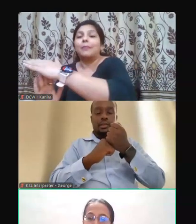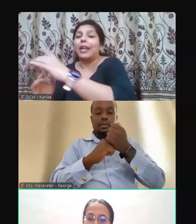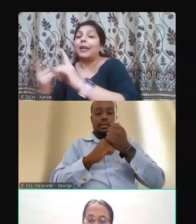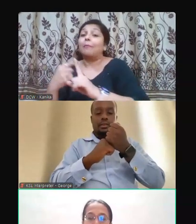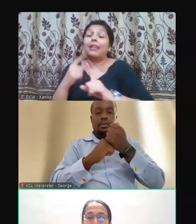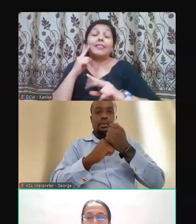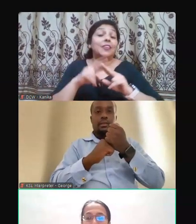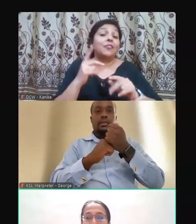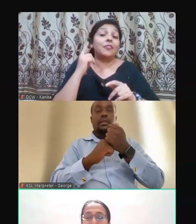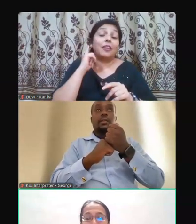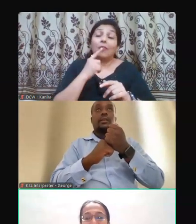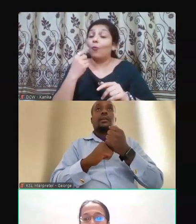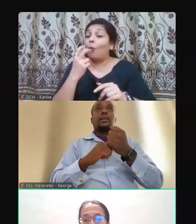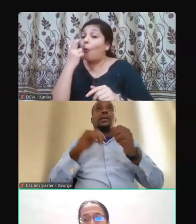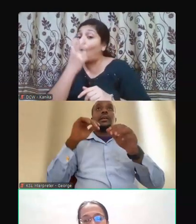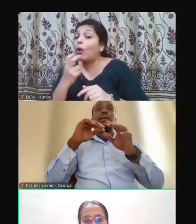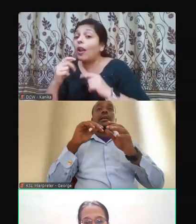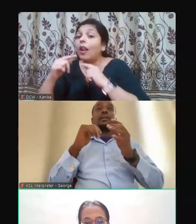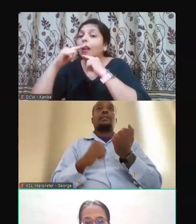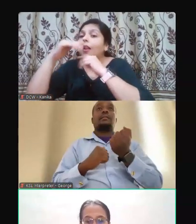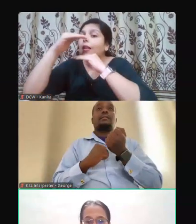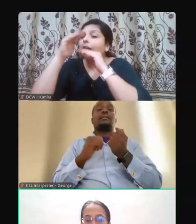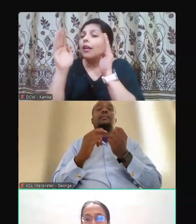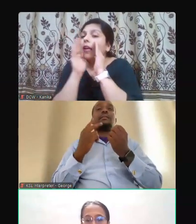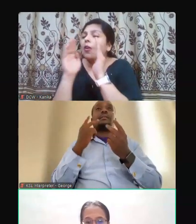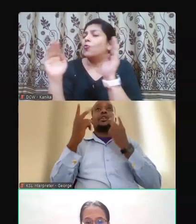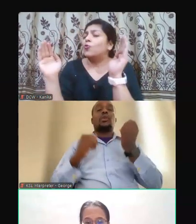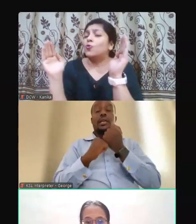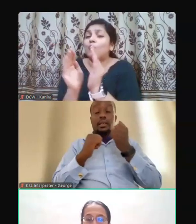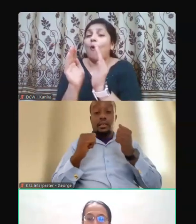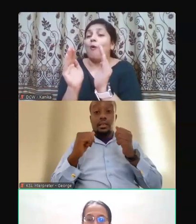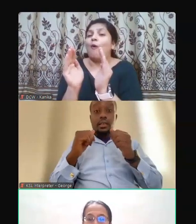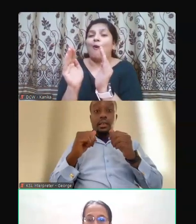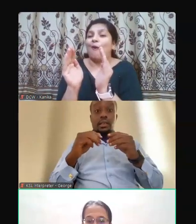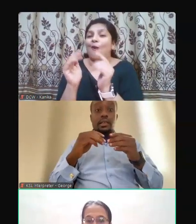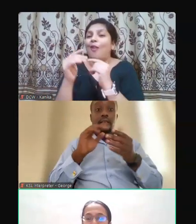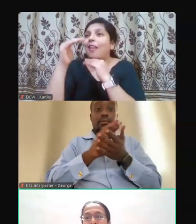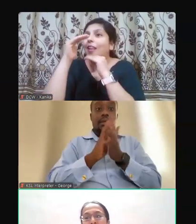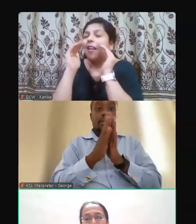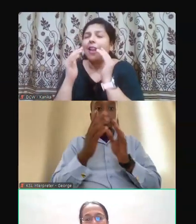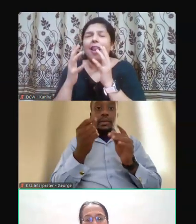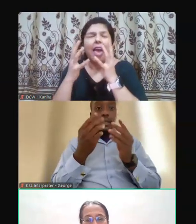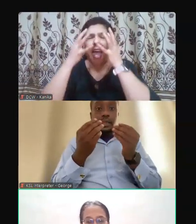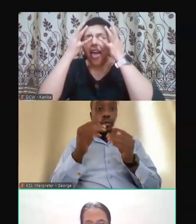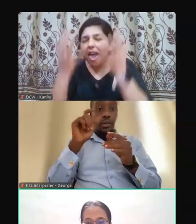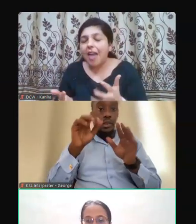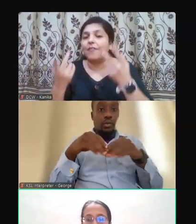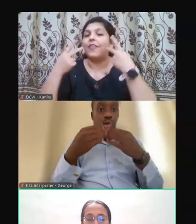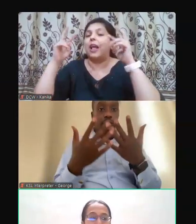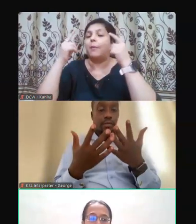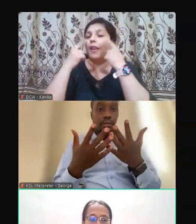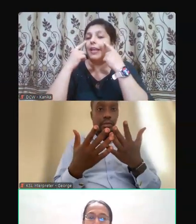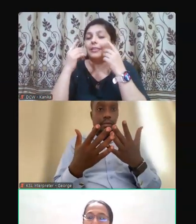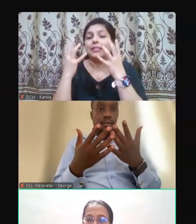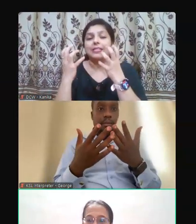aid in the environment, it does get a little tedious, it does get a little difficult. So we need to give breaks,